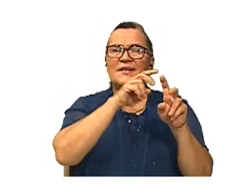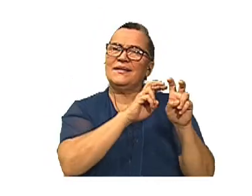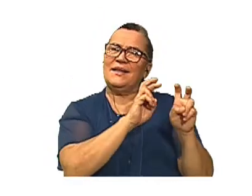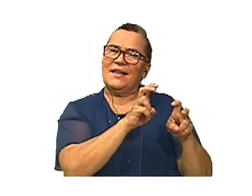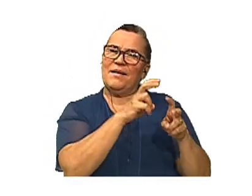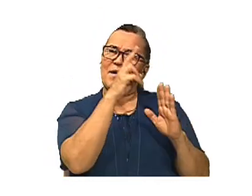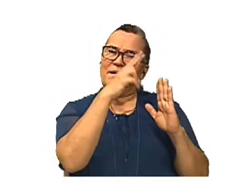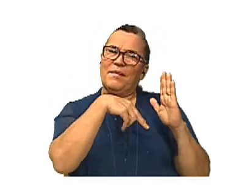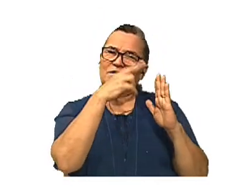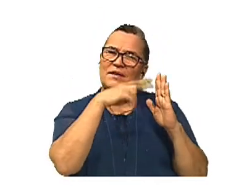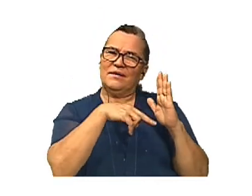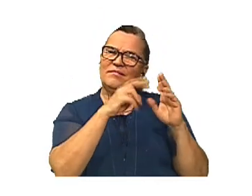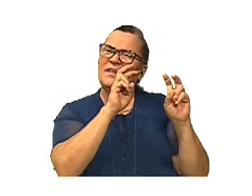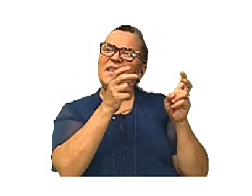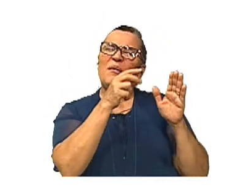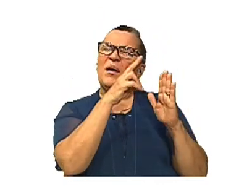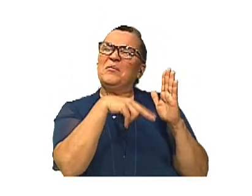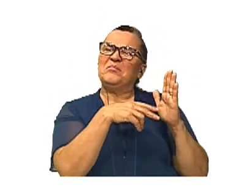you think the topic is about?